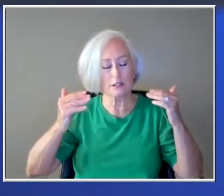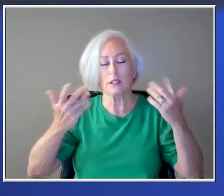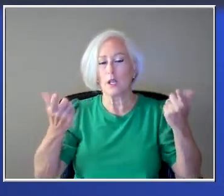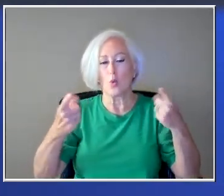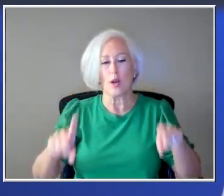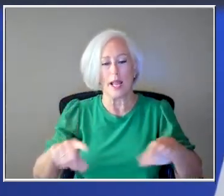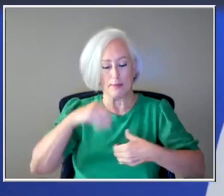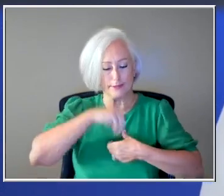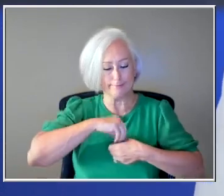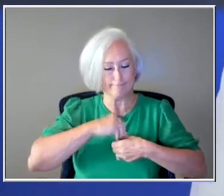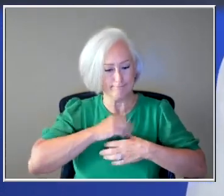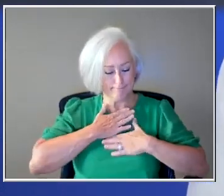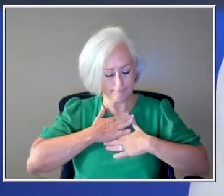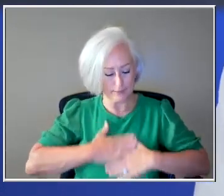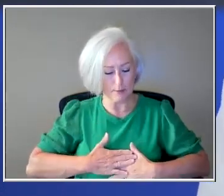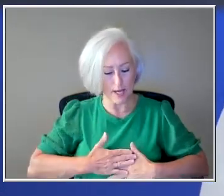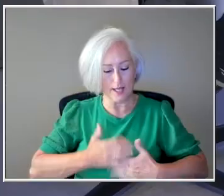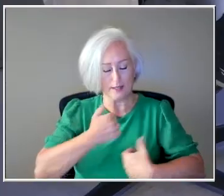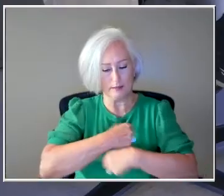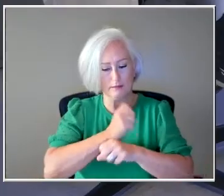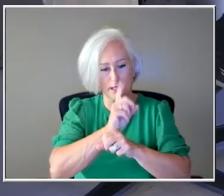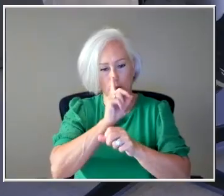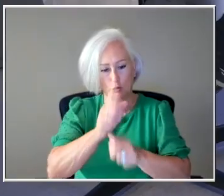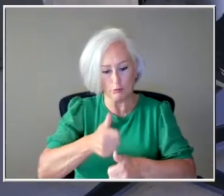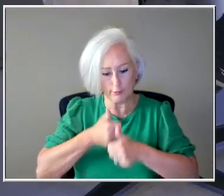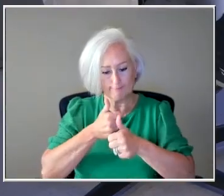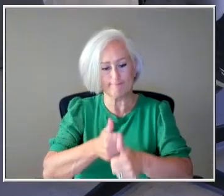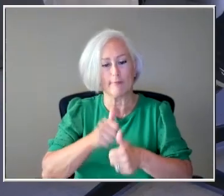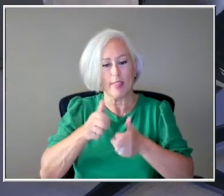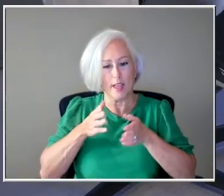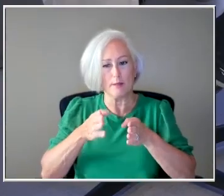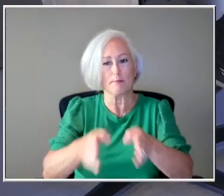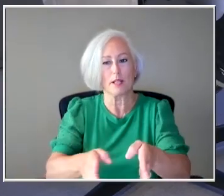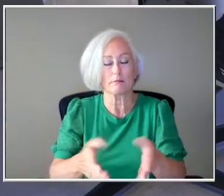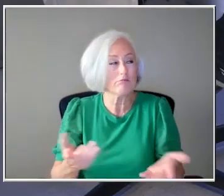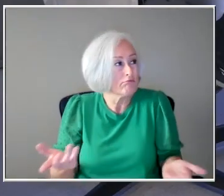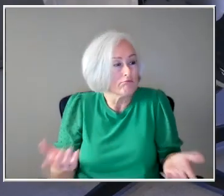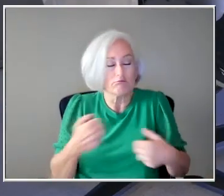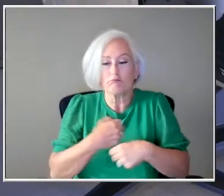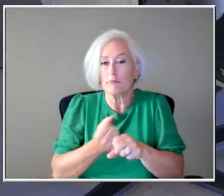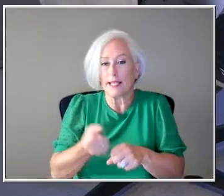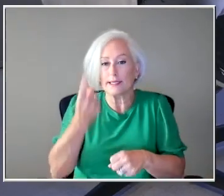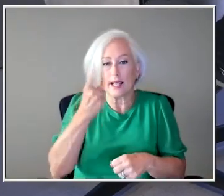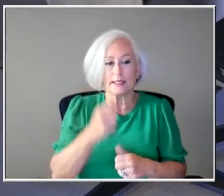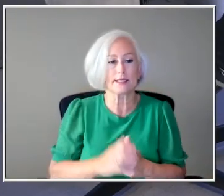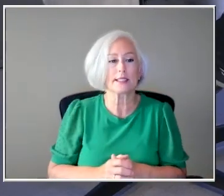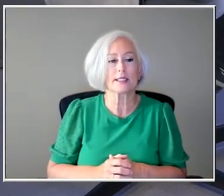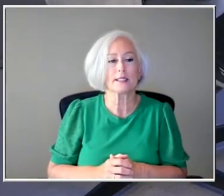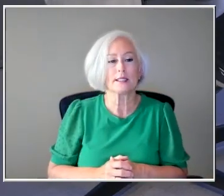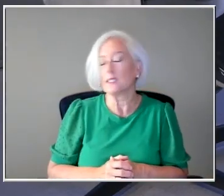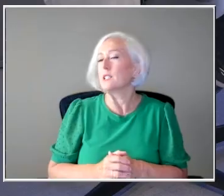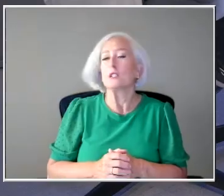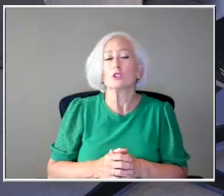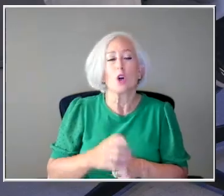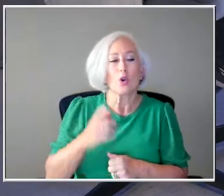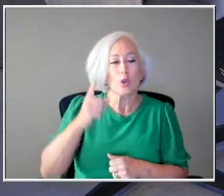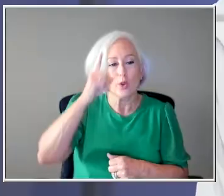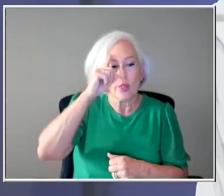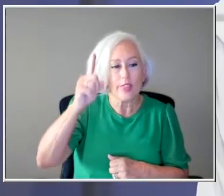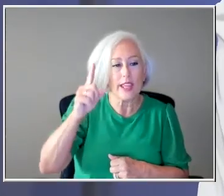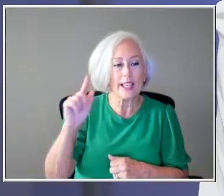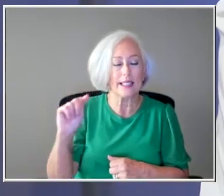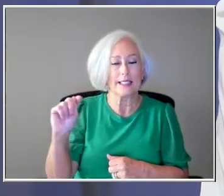confirm that they've stayed on that pathway. Yeah, it makes sense. You're entering adulthood. Yeah. The differences between rising testosterone levels